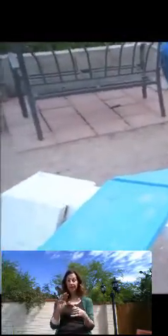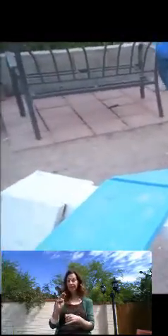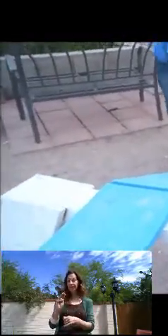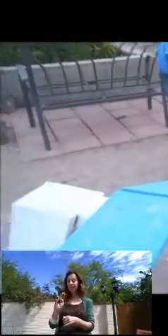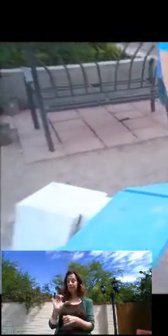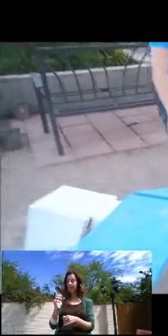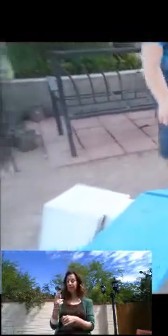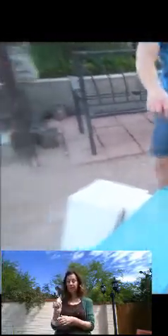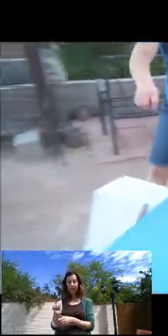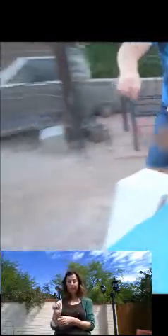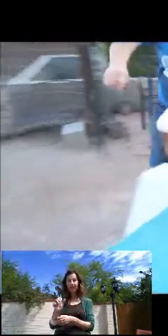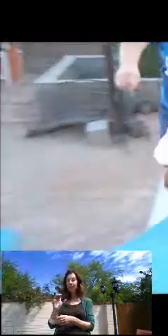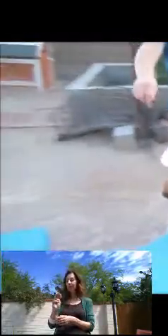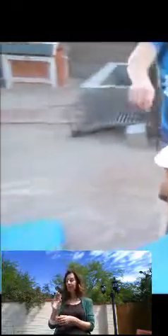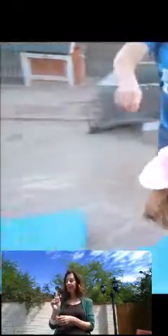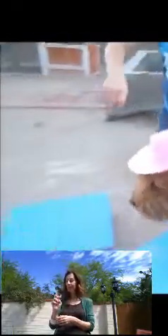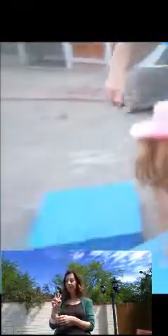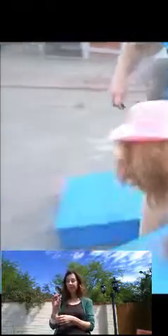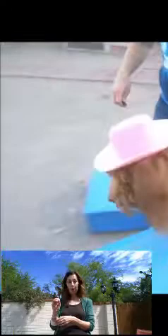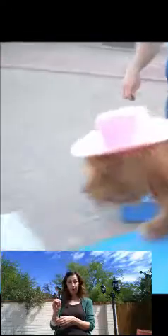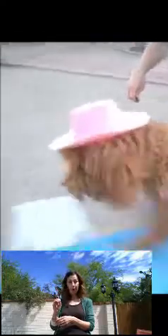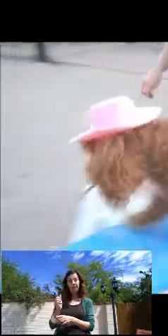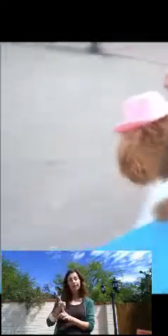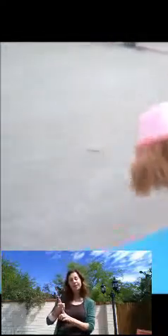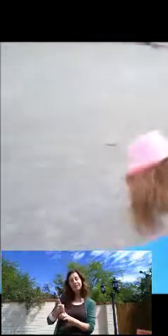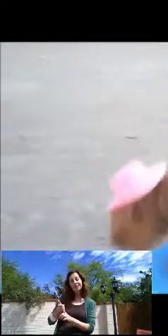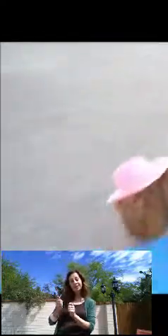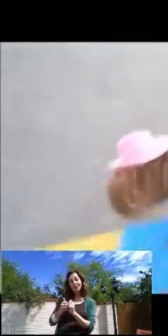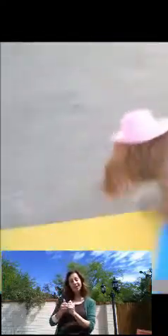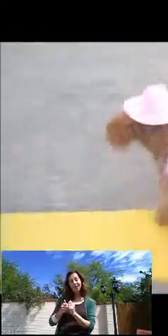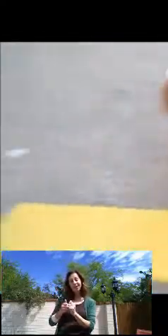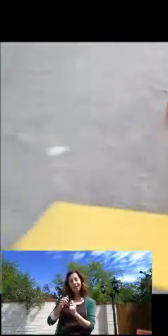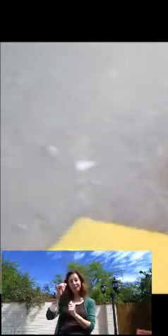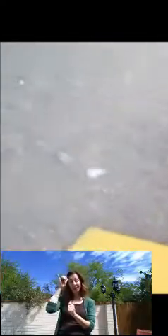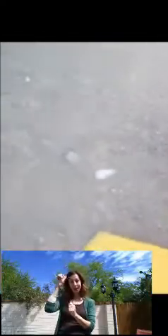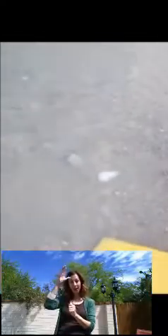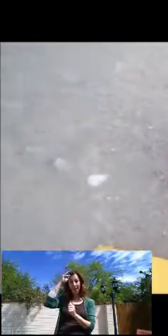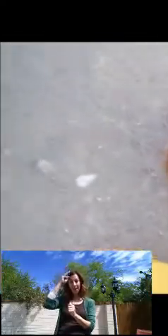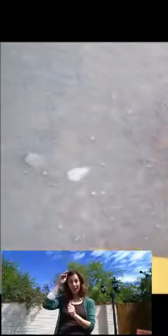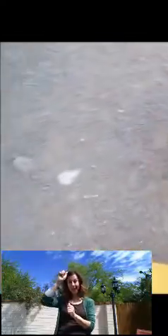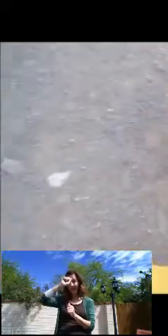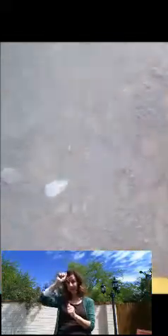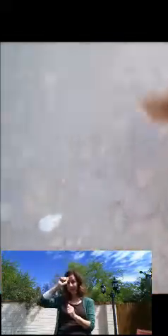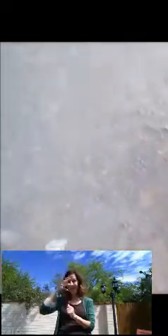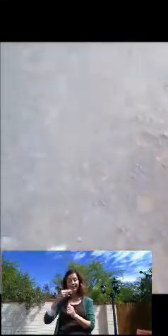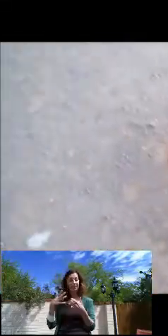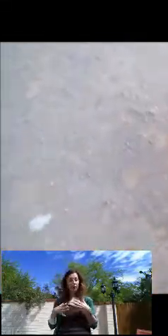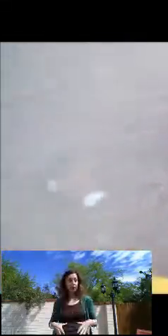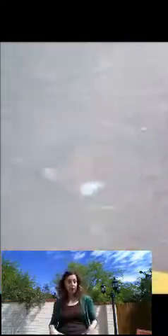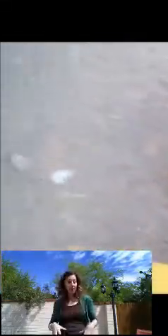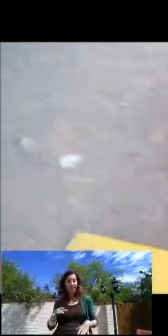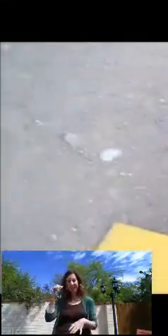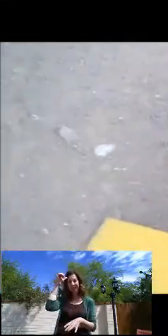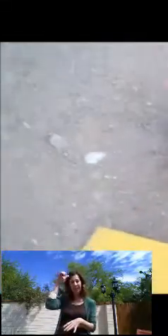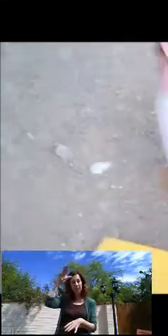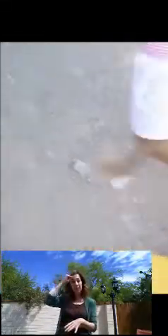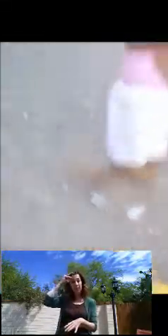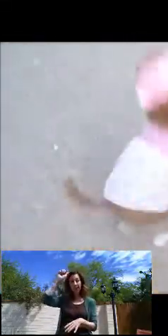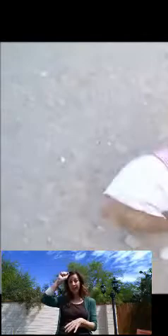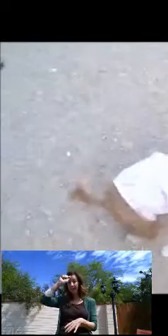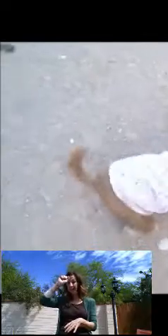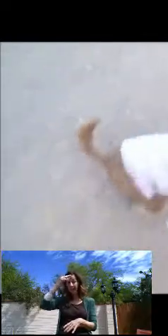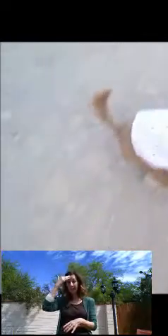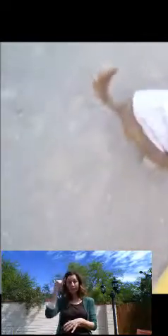up the runway is Mocha Amaretto. All right, she is wearing her cowboy hat and her little dress. Cowboy